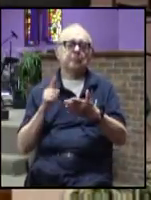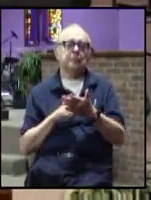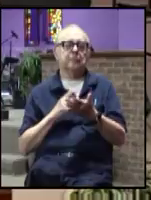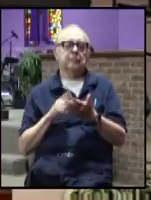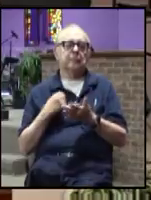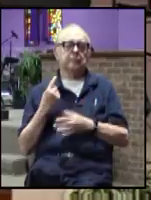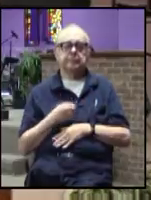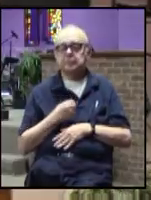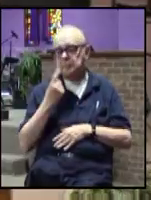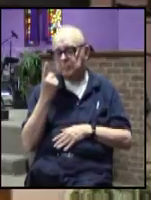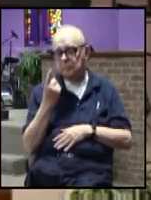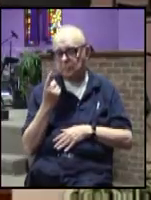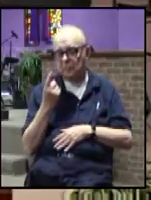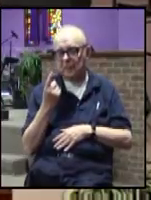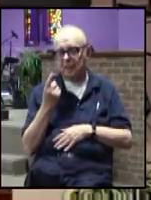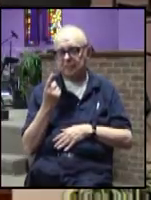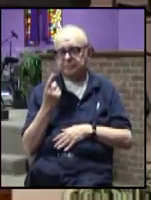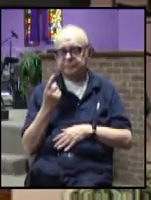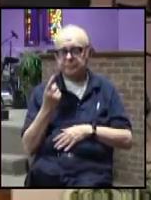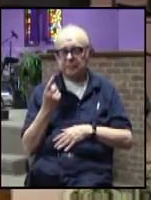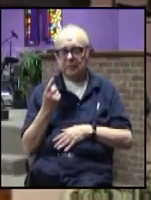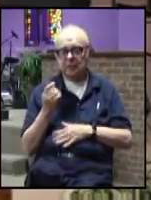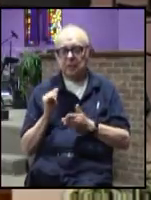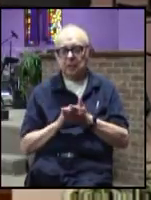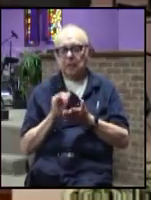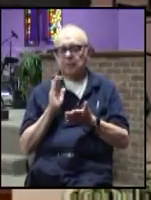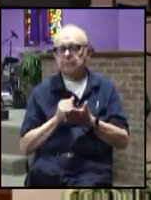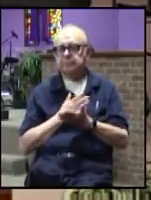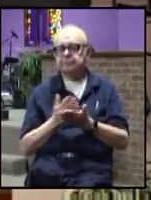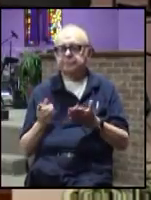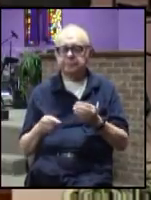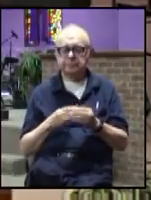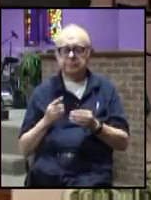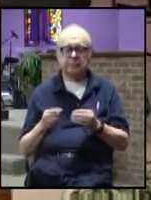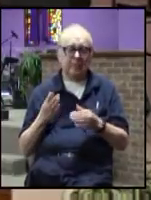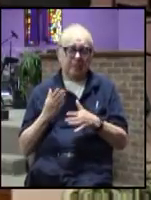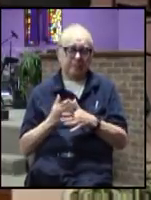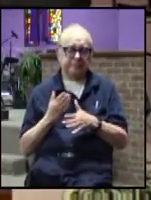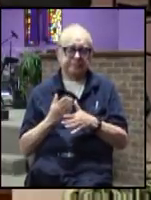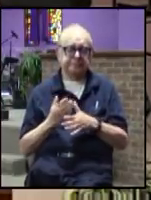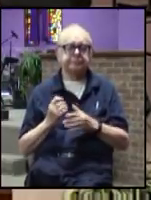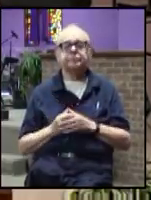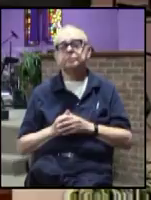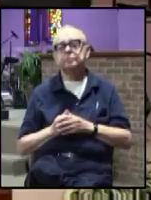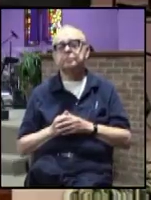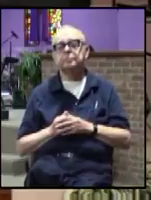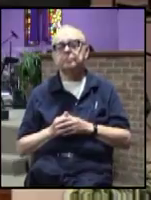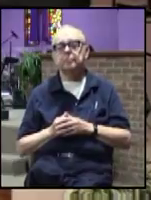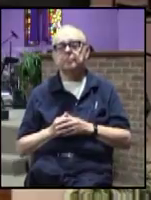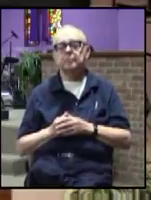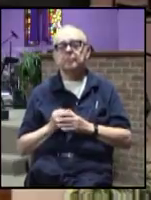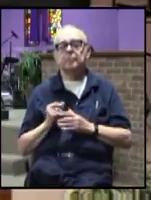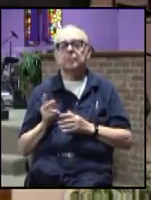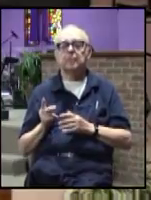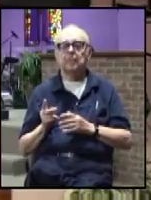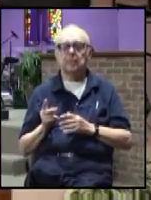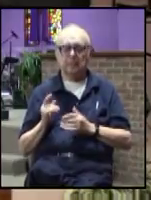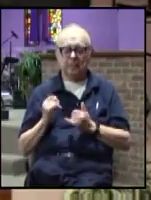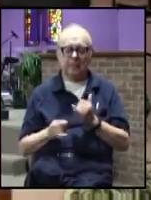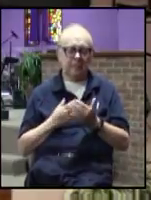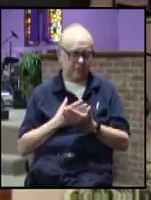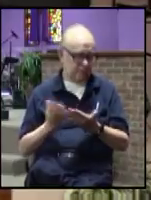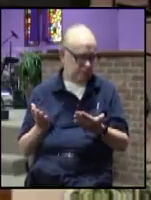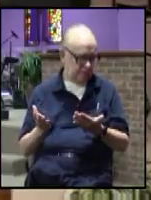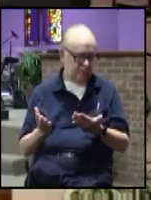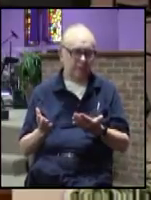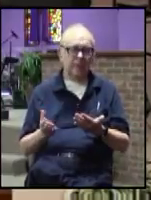And sometimes we don't understand that it's these little things of irritations. Okay? And